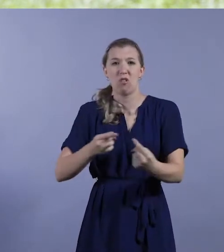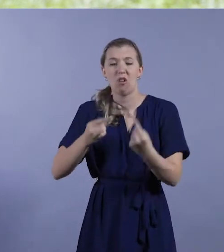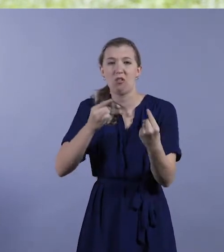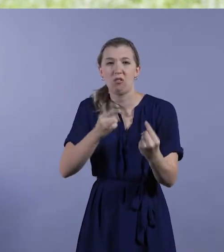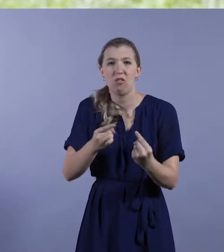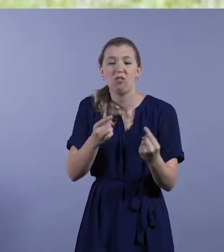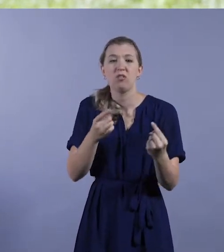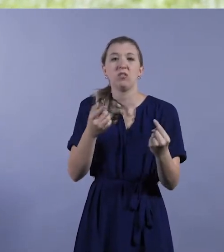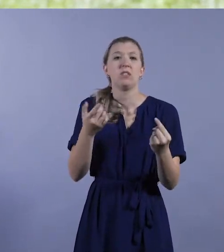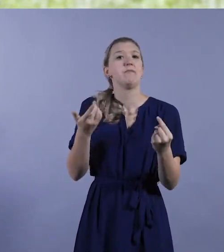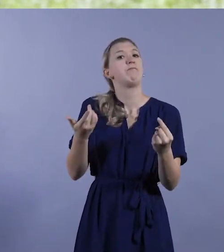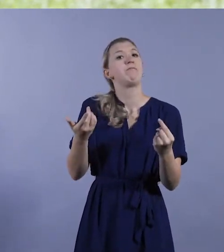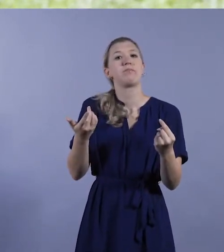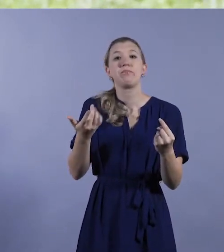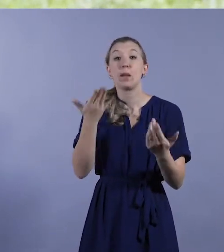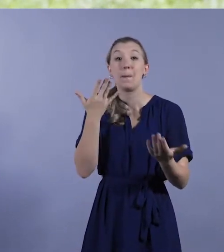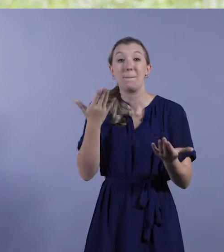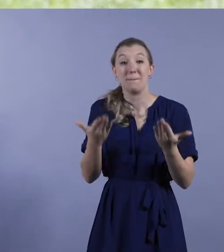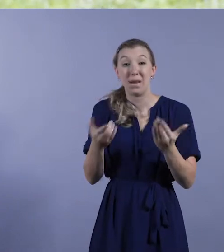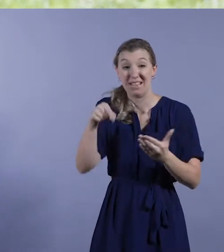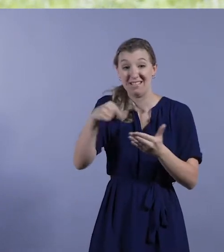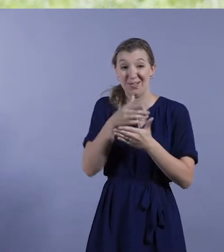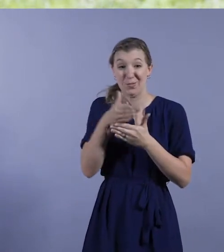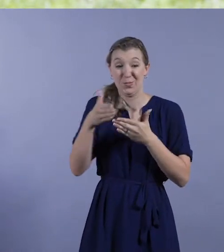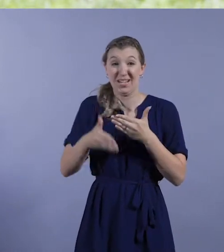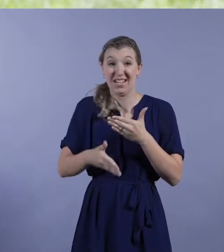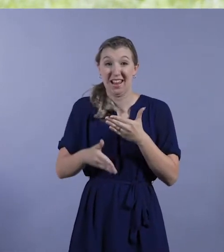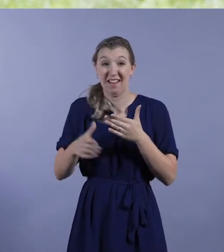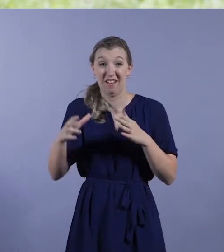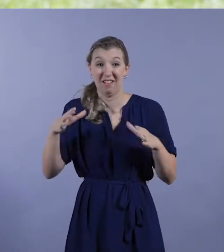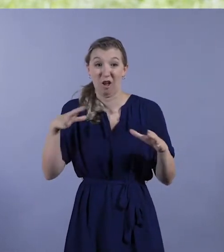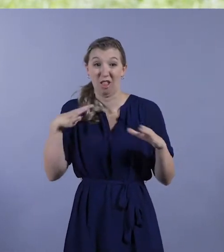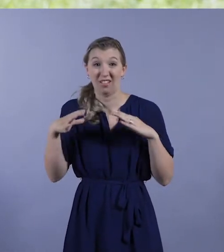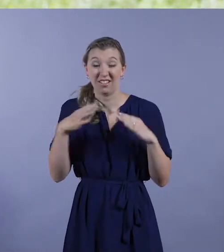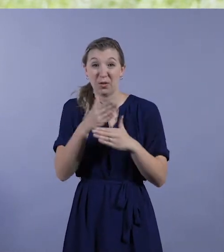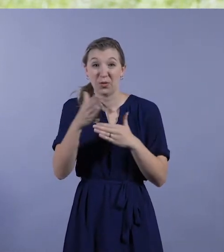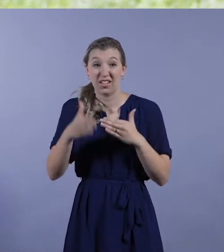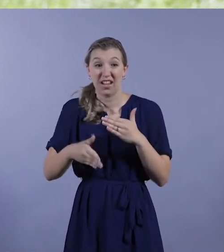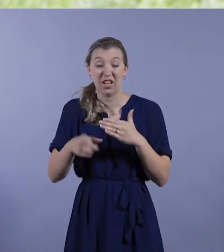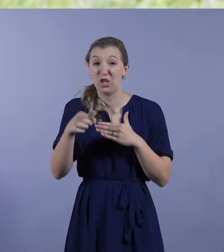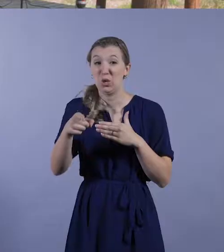Maybe this Labor Day weekend, you're just kind of blown out with it all.